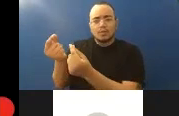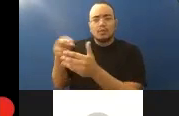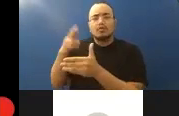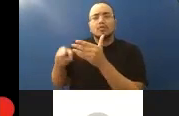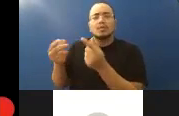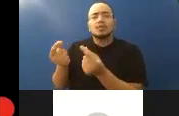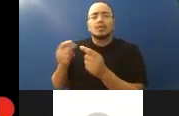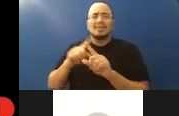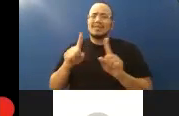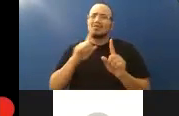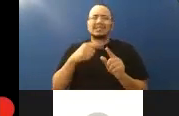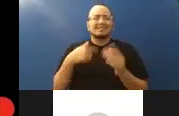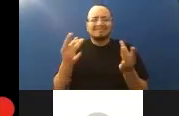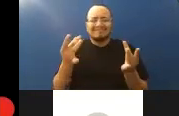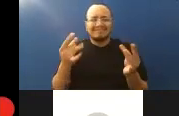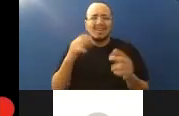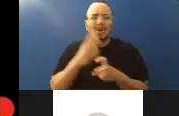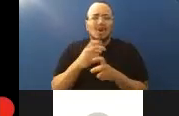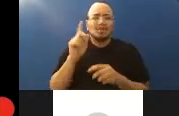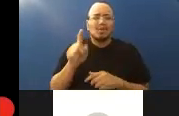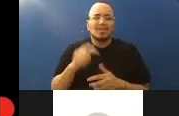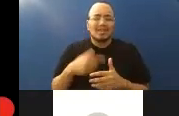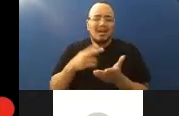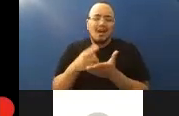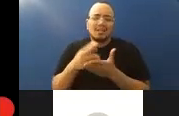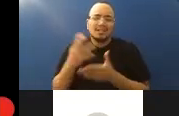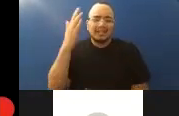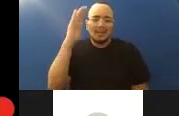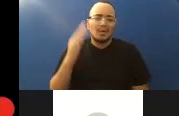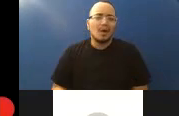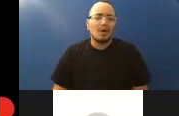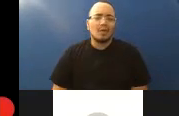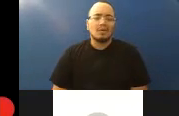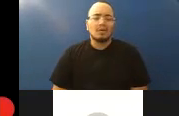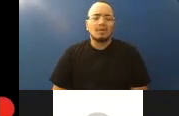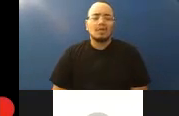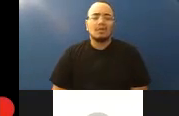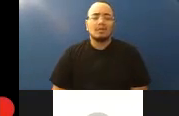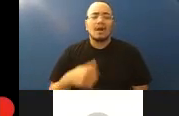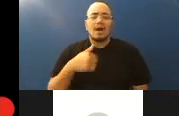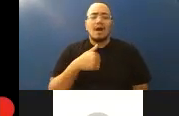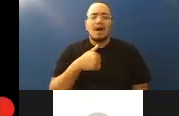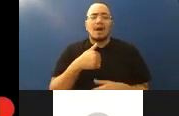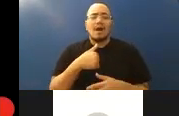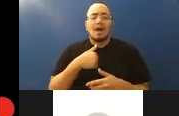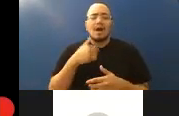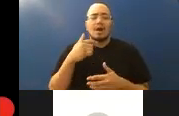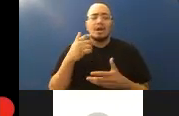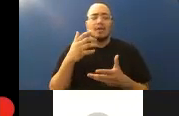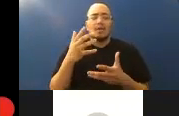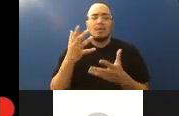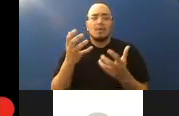that's a very hard question, because I honestly don't know, because I also want to make sure the person that was harmed